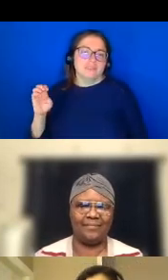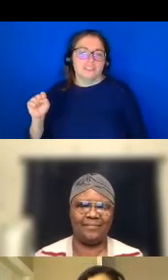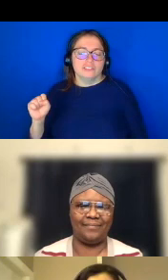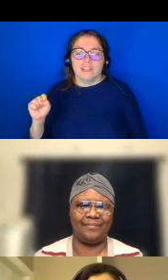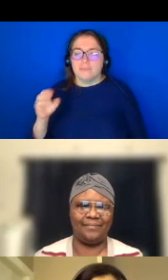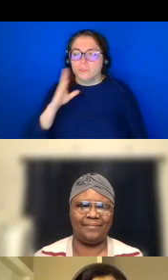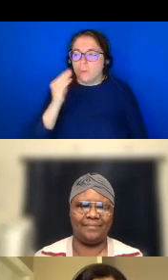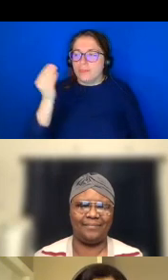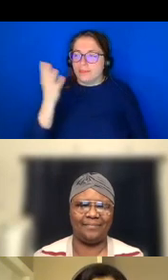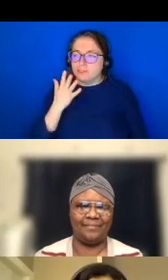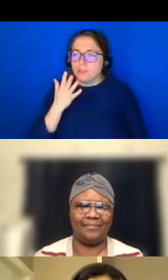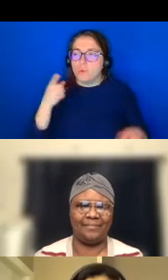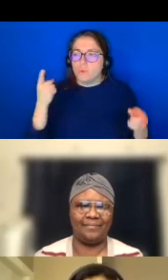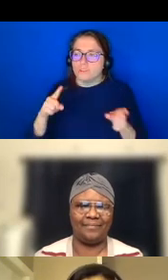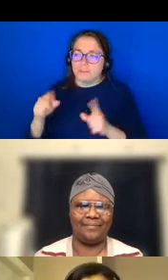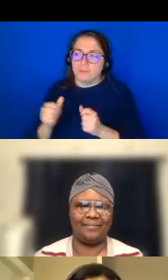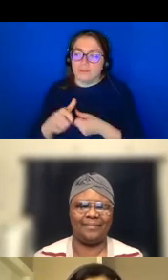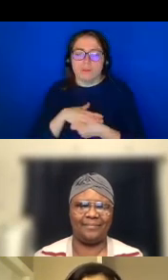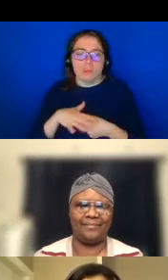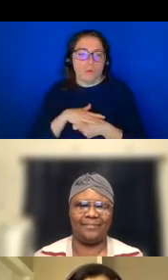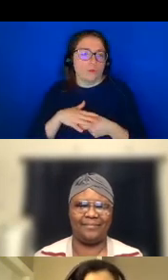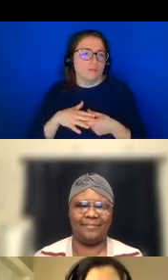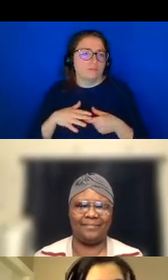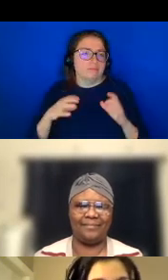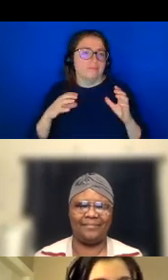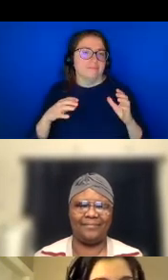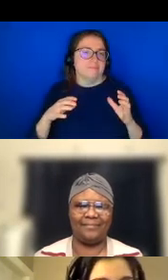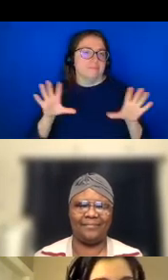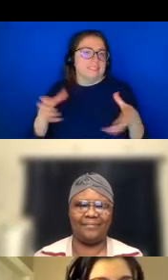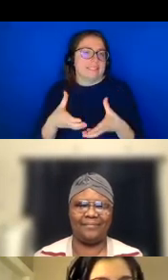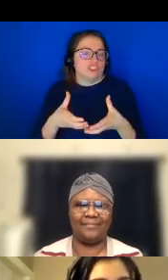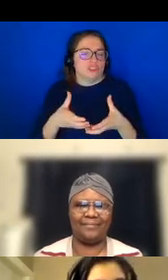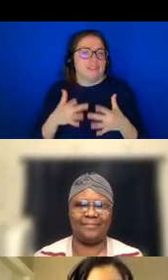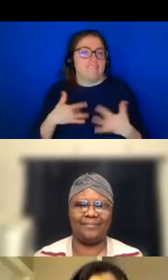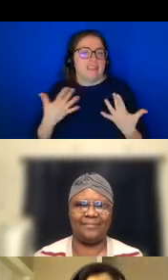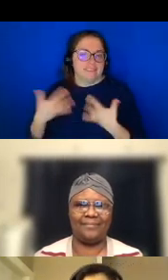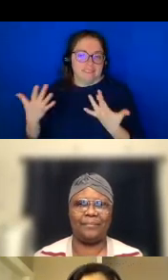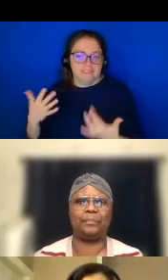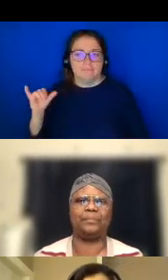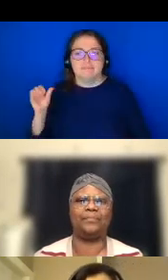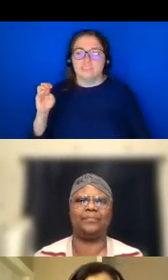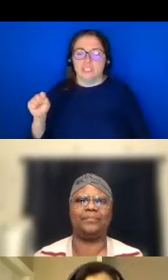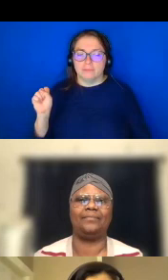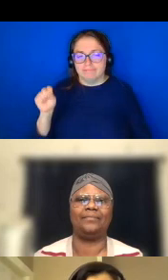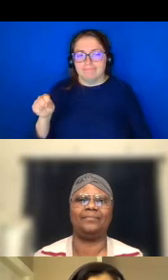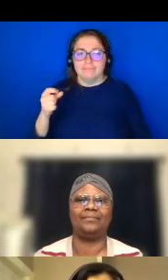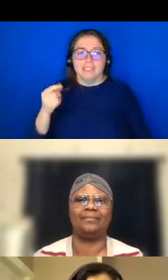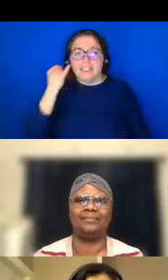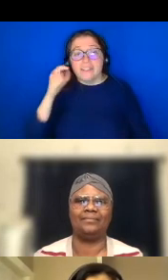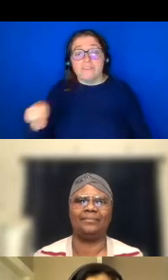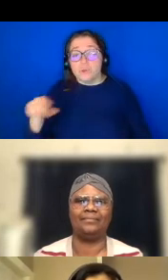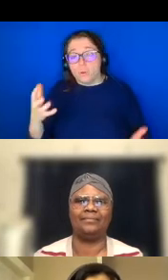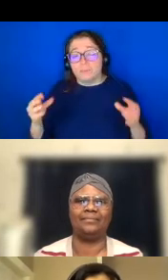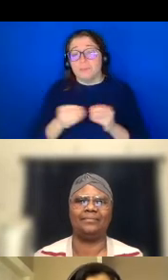us know what's happening with the local section events. Yes, so we have so if you would like to get more involved